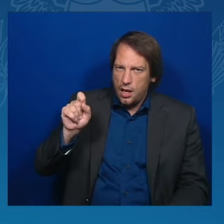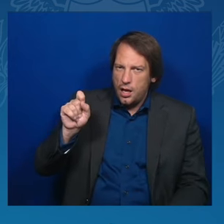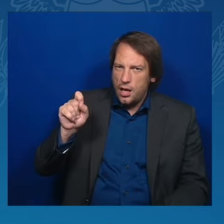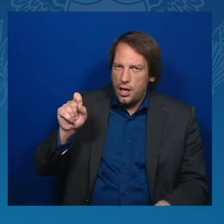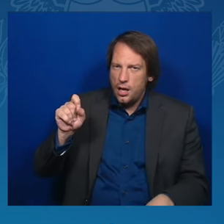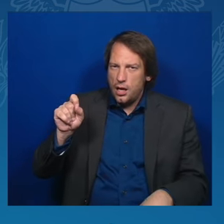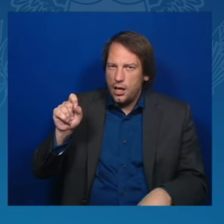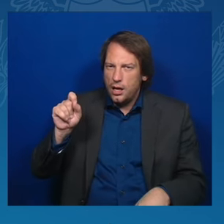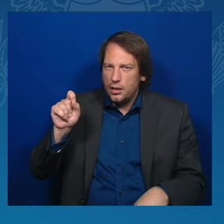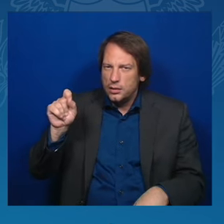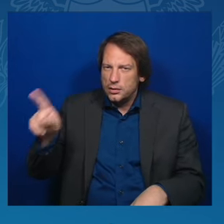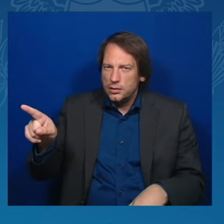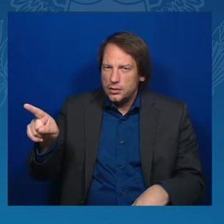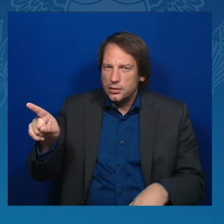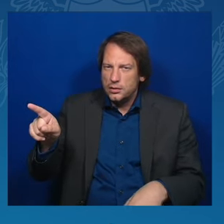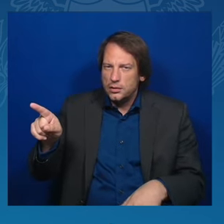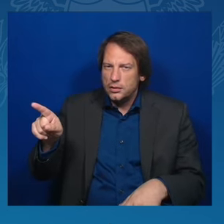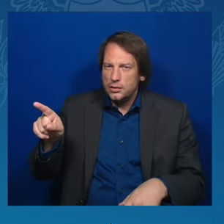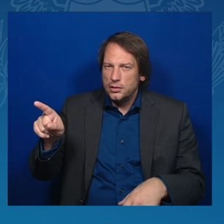lecture until sunset.